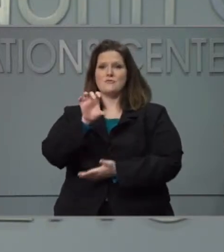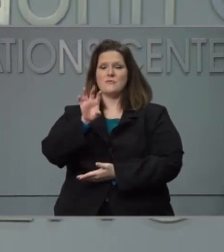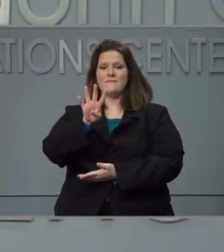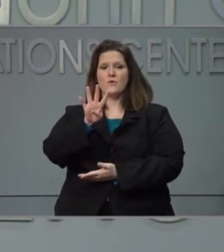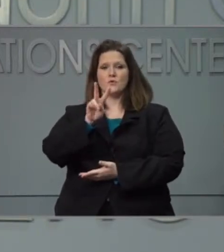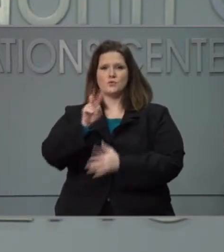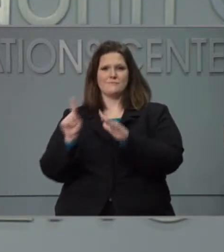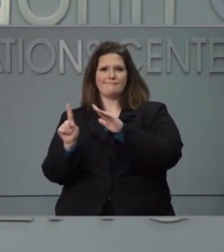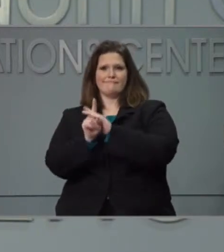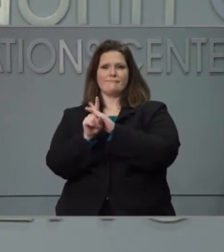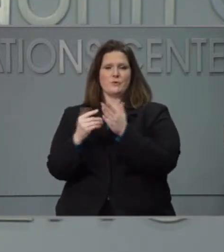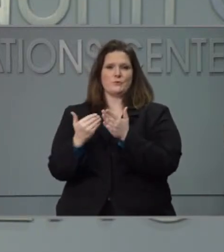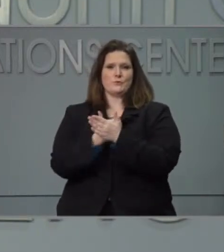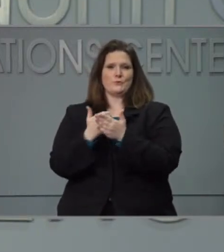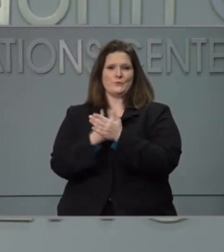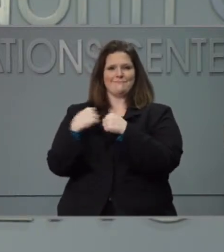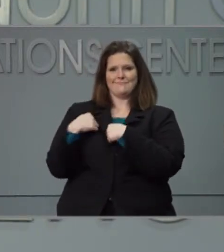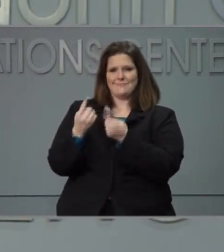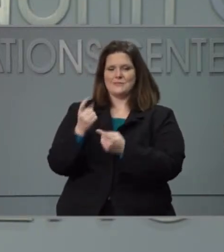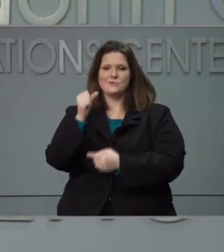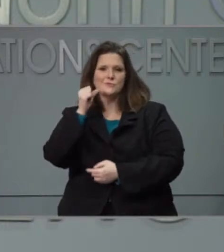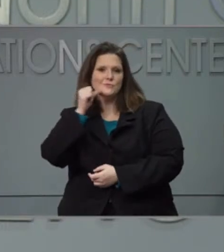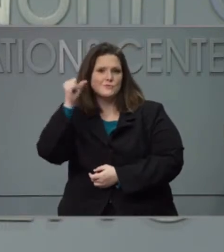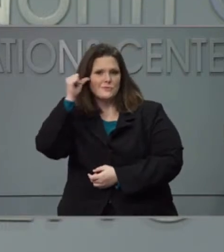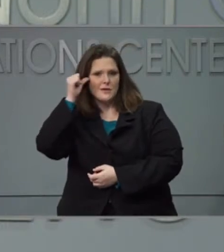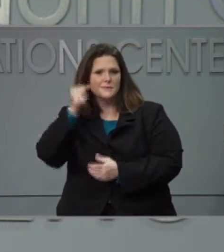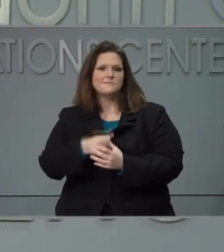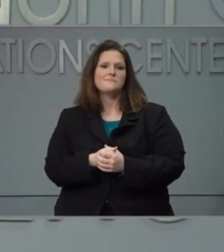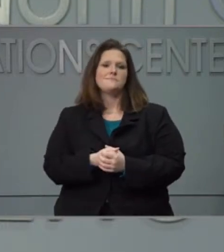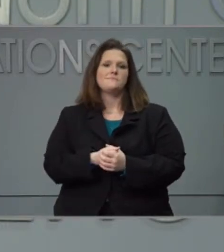1,842 new cases reported since yesterday,